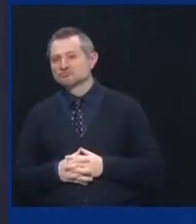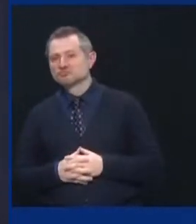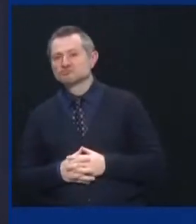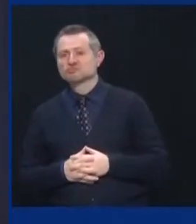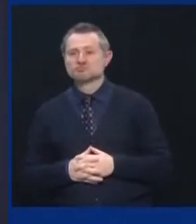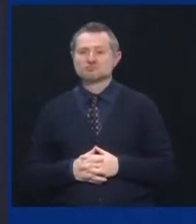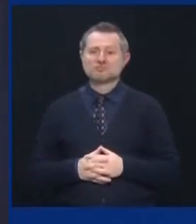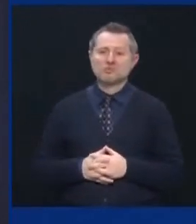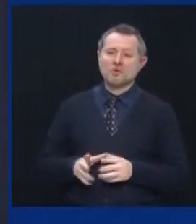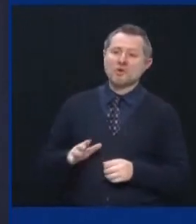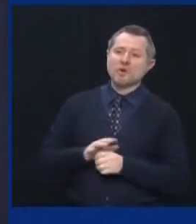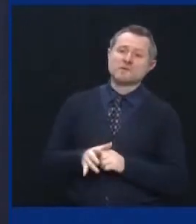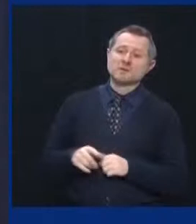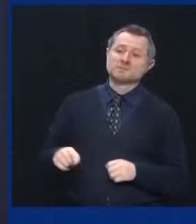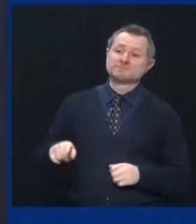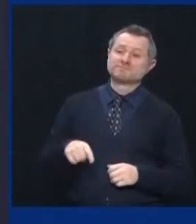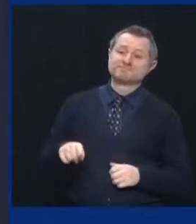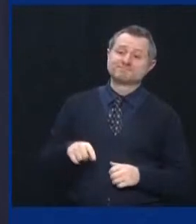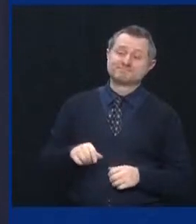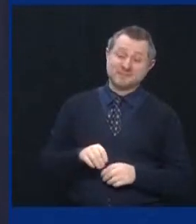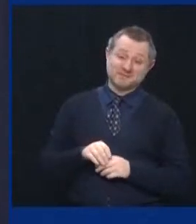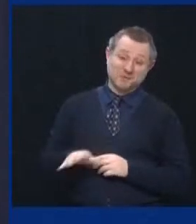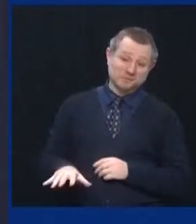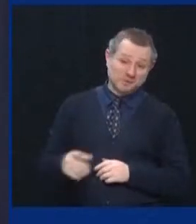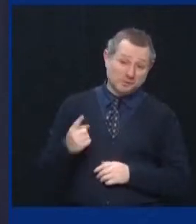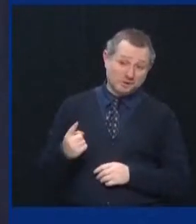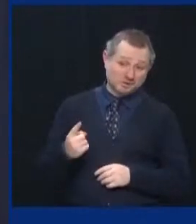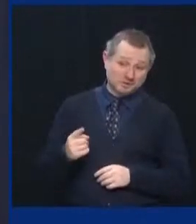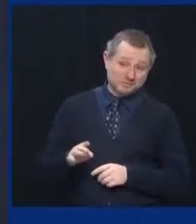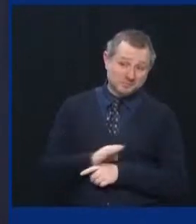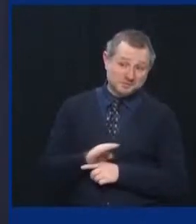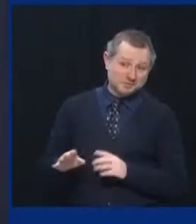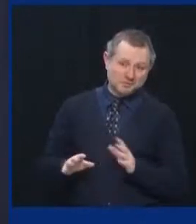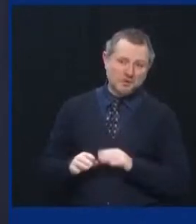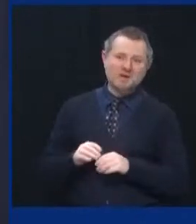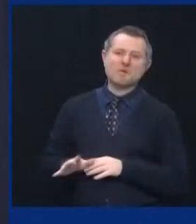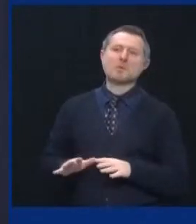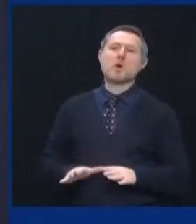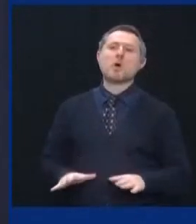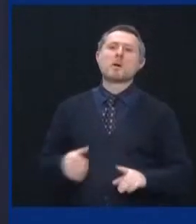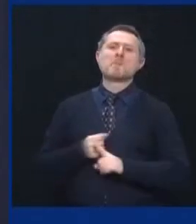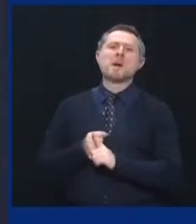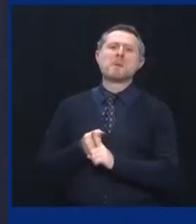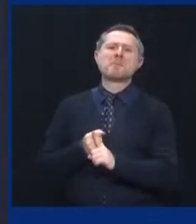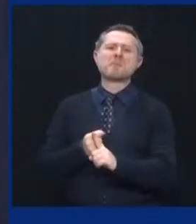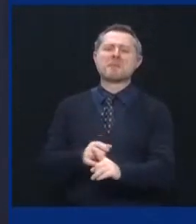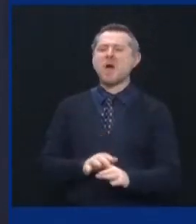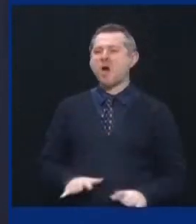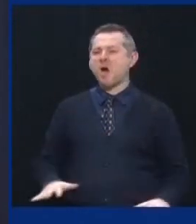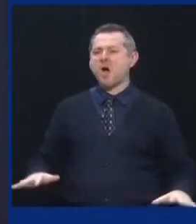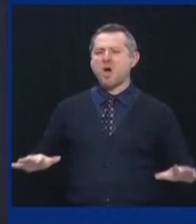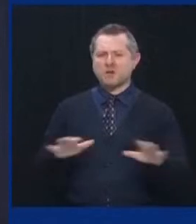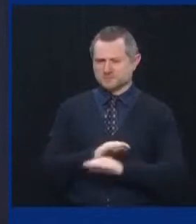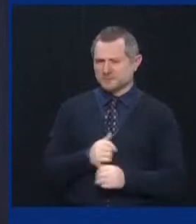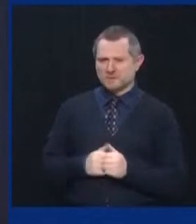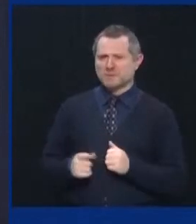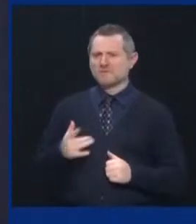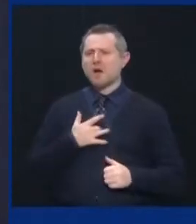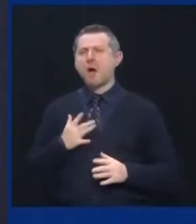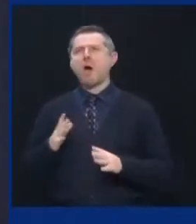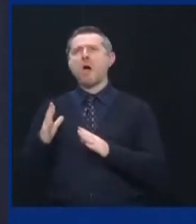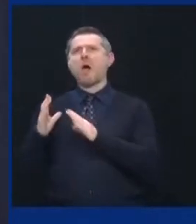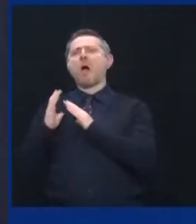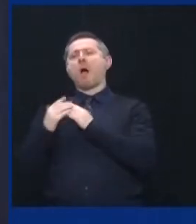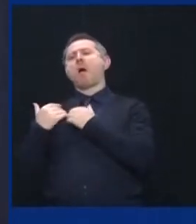COVID has affected everyone, and I understand everyone has a financial burden, but I don't want to be part of